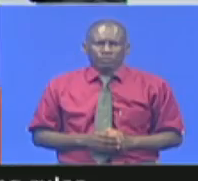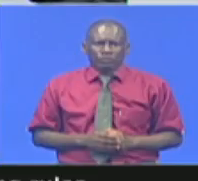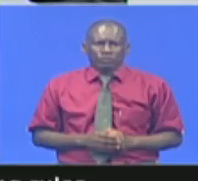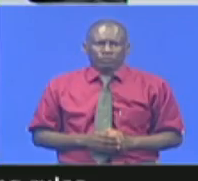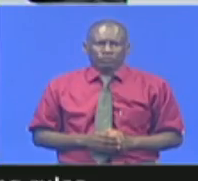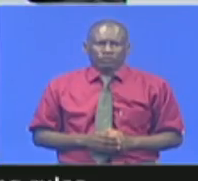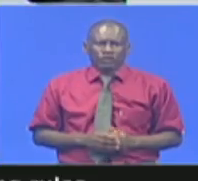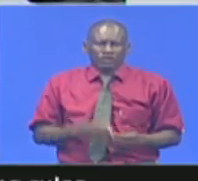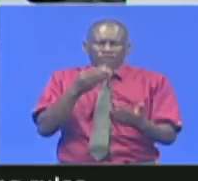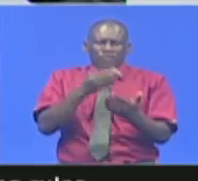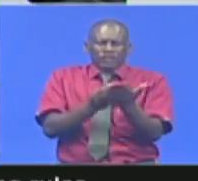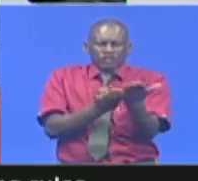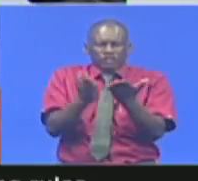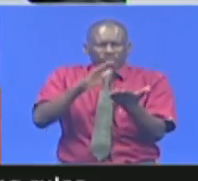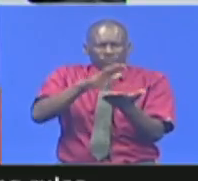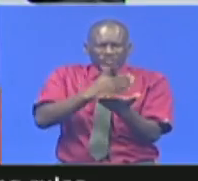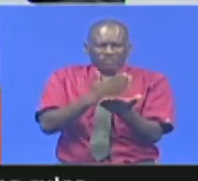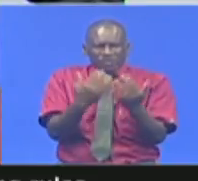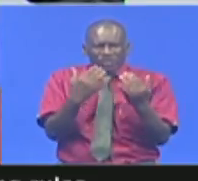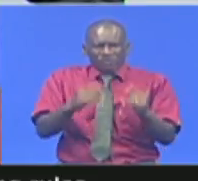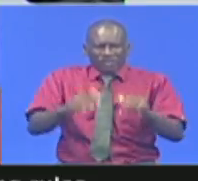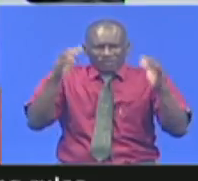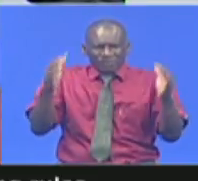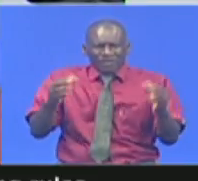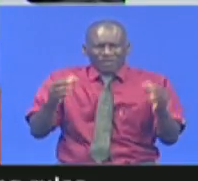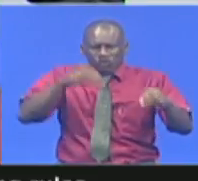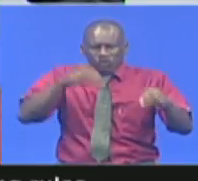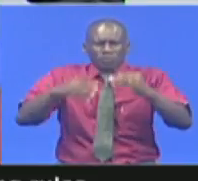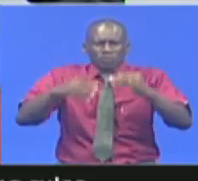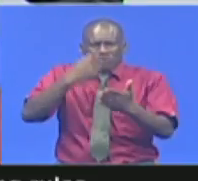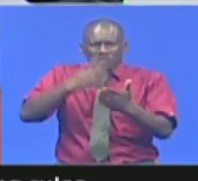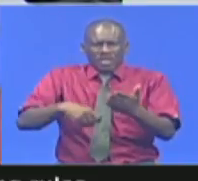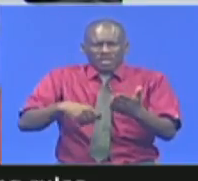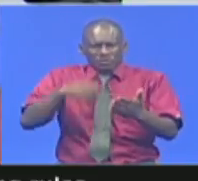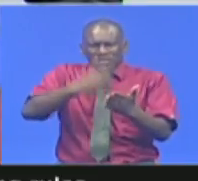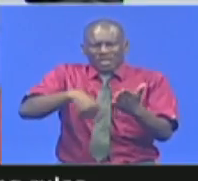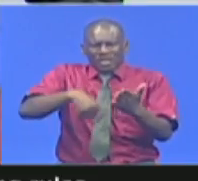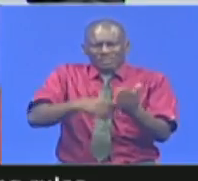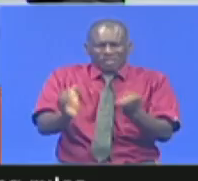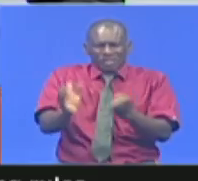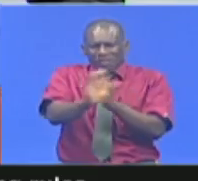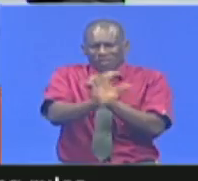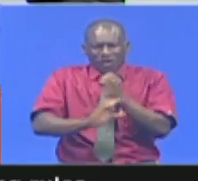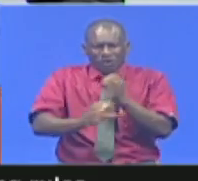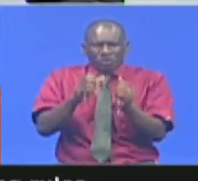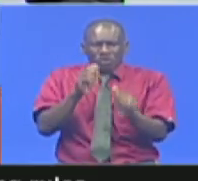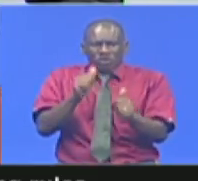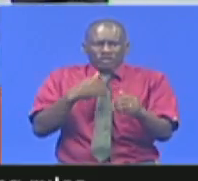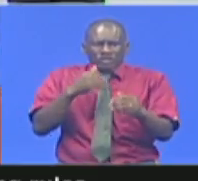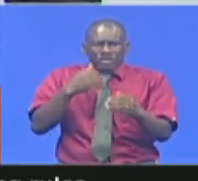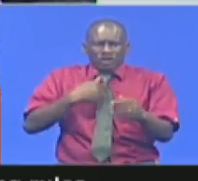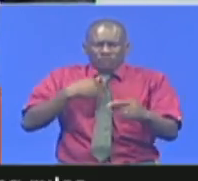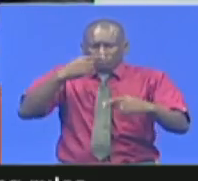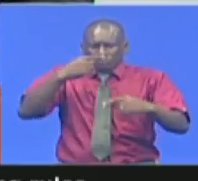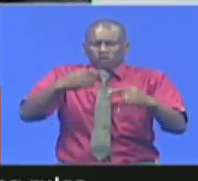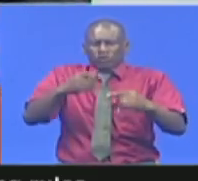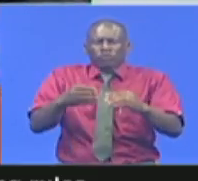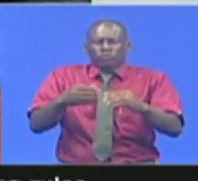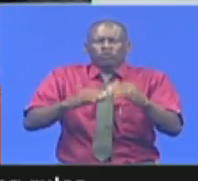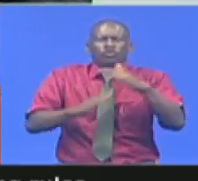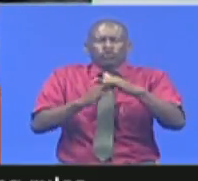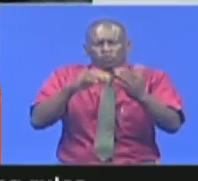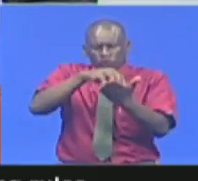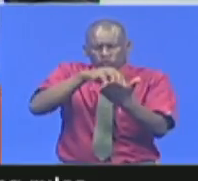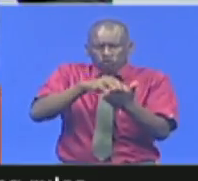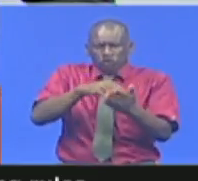And the financial services sector is now the largest contributor to tax revenue in the country, having dislodged manufacturing from the top position in the